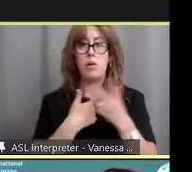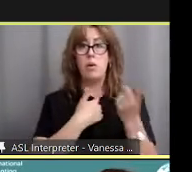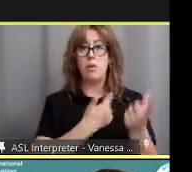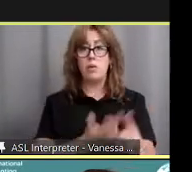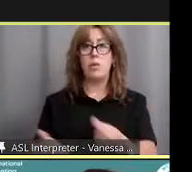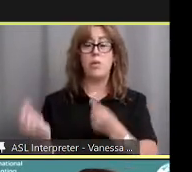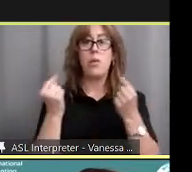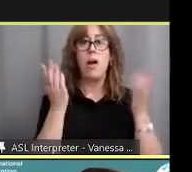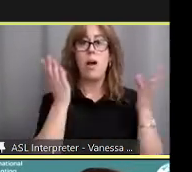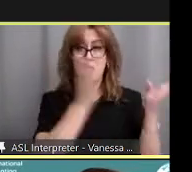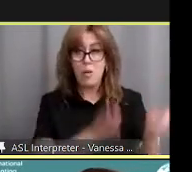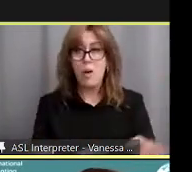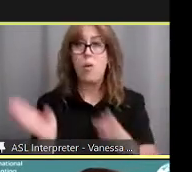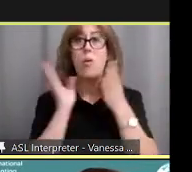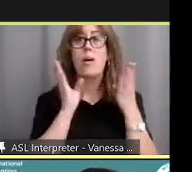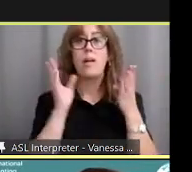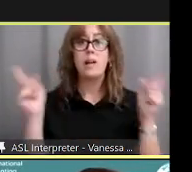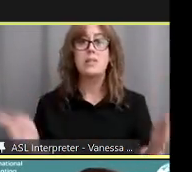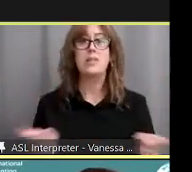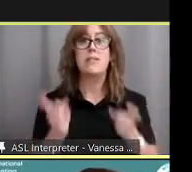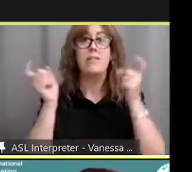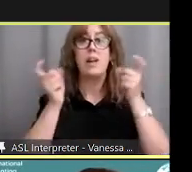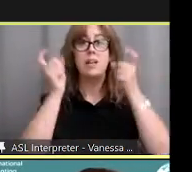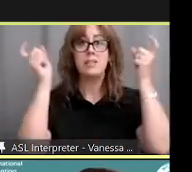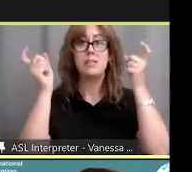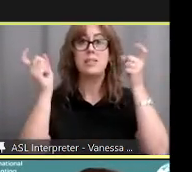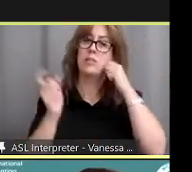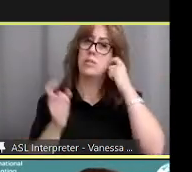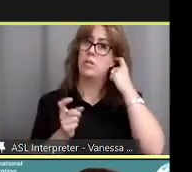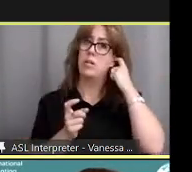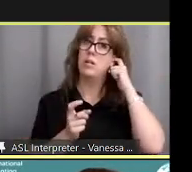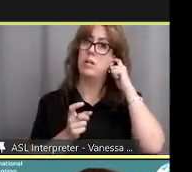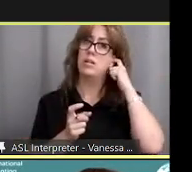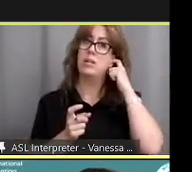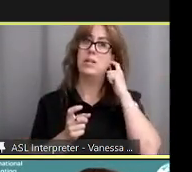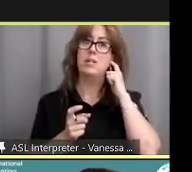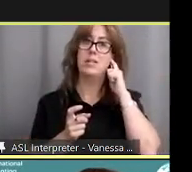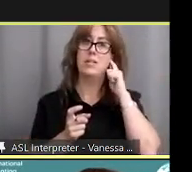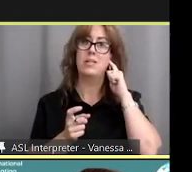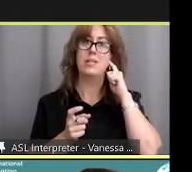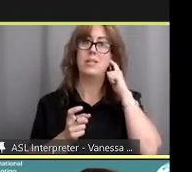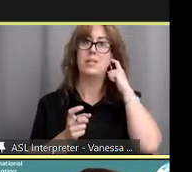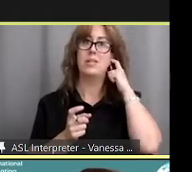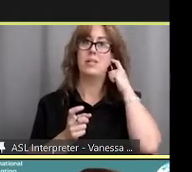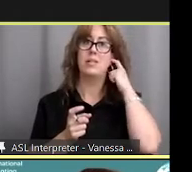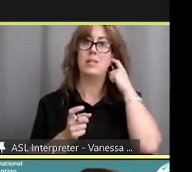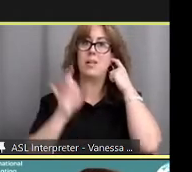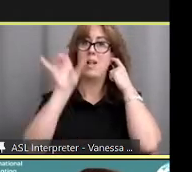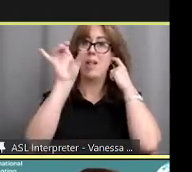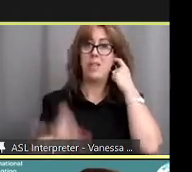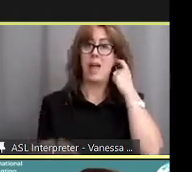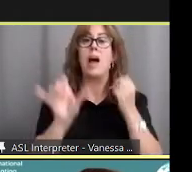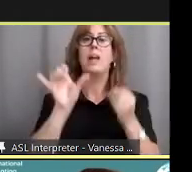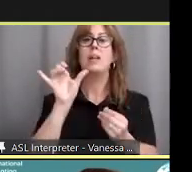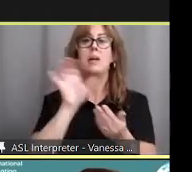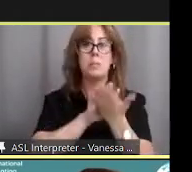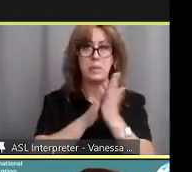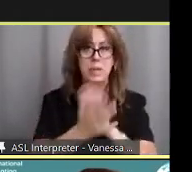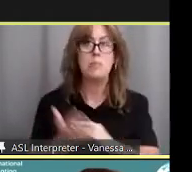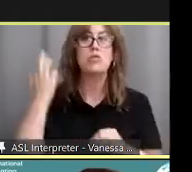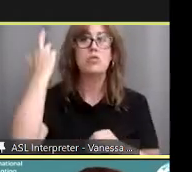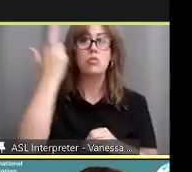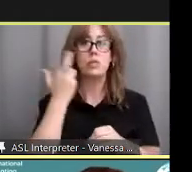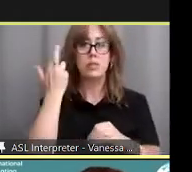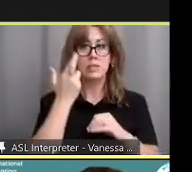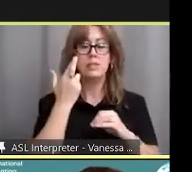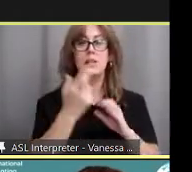festival becomes like an excuse to identify potential allies,